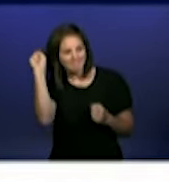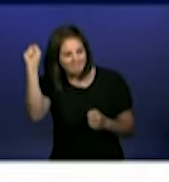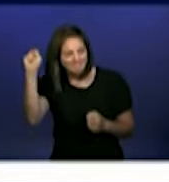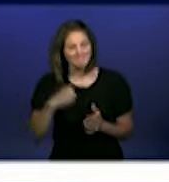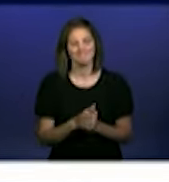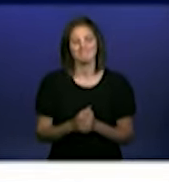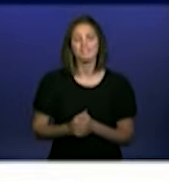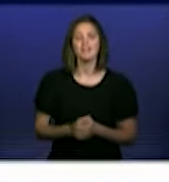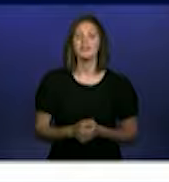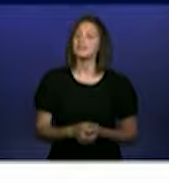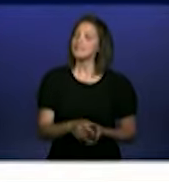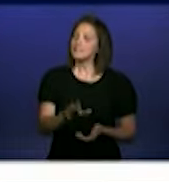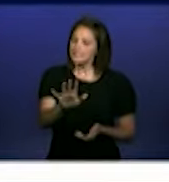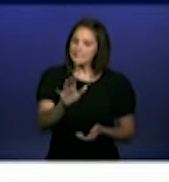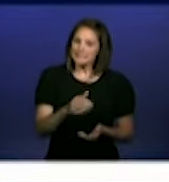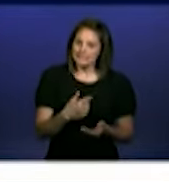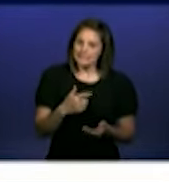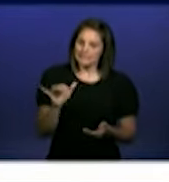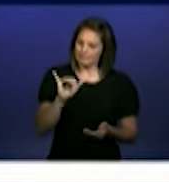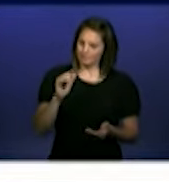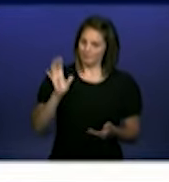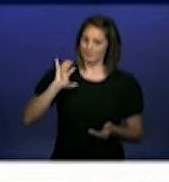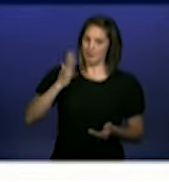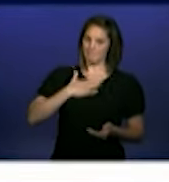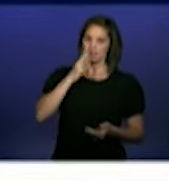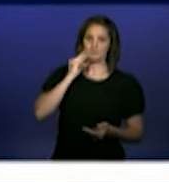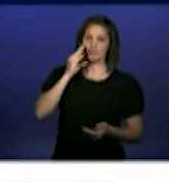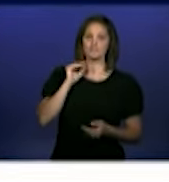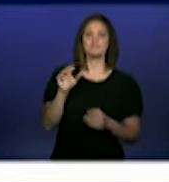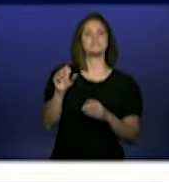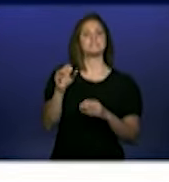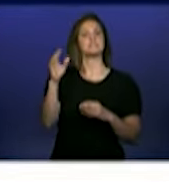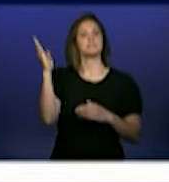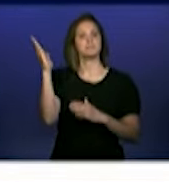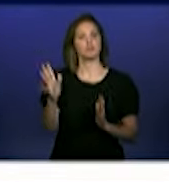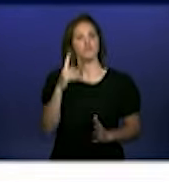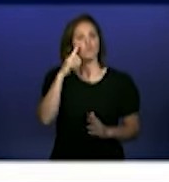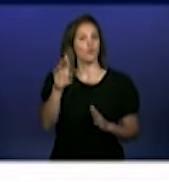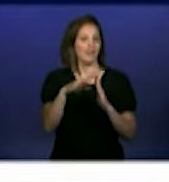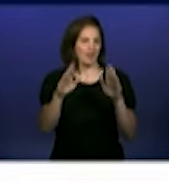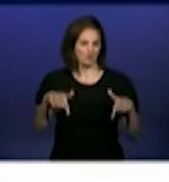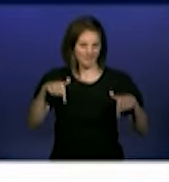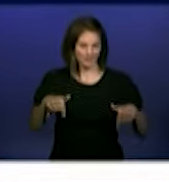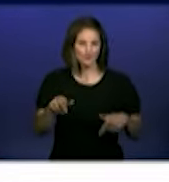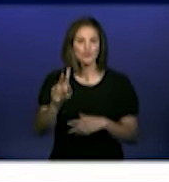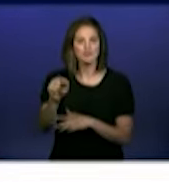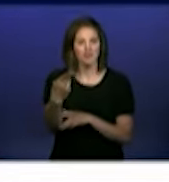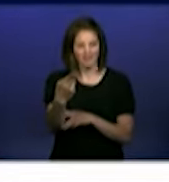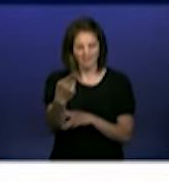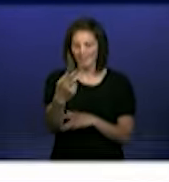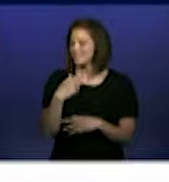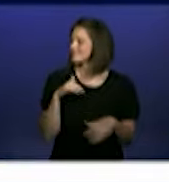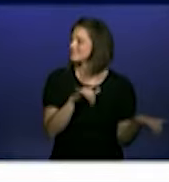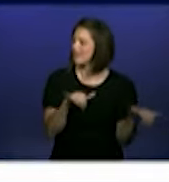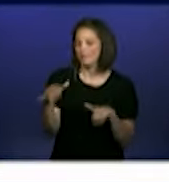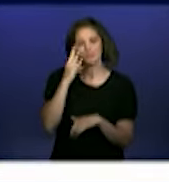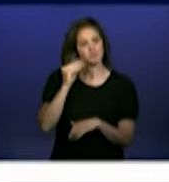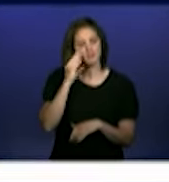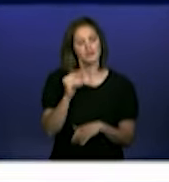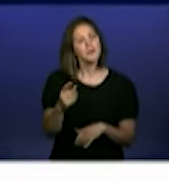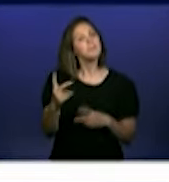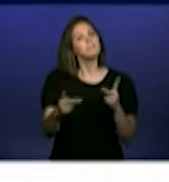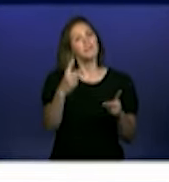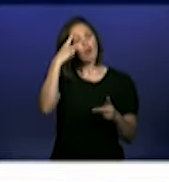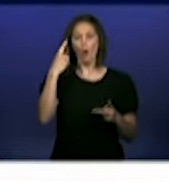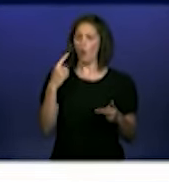It's very similar to what I did as Speaker of the House in the state of Utah. You know, people think oftentimes that having a supermajority of Republicans makes the